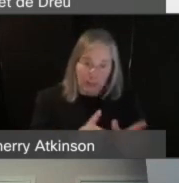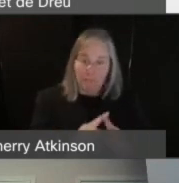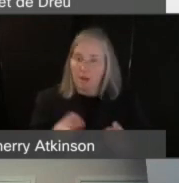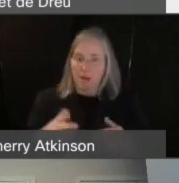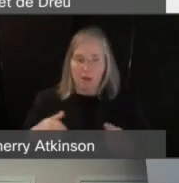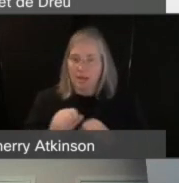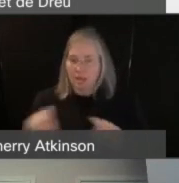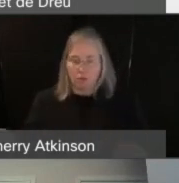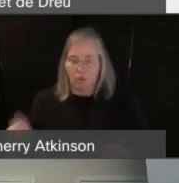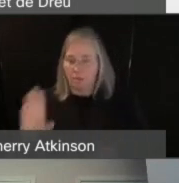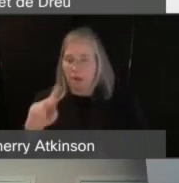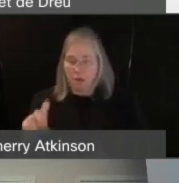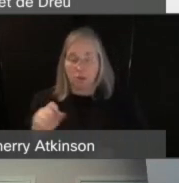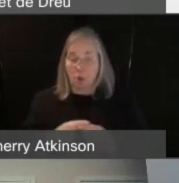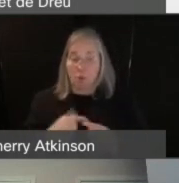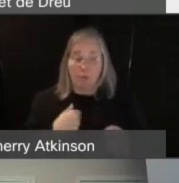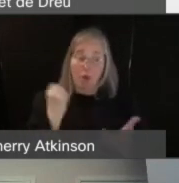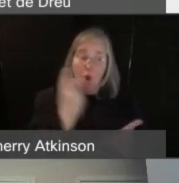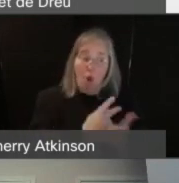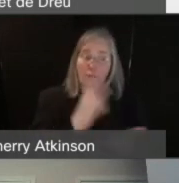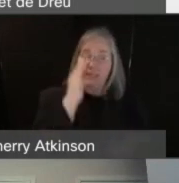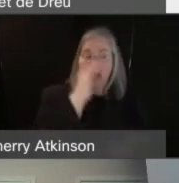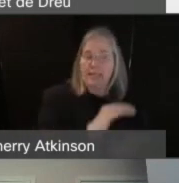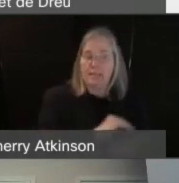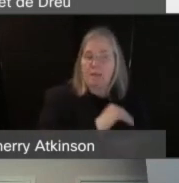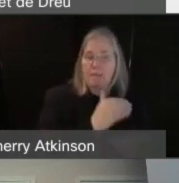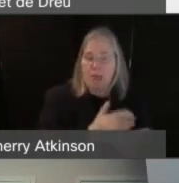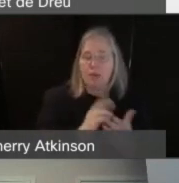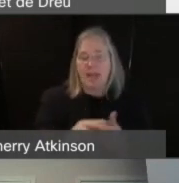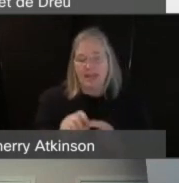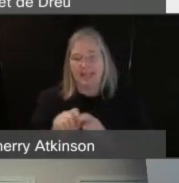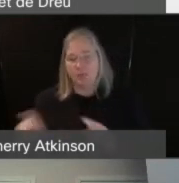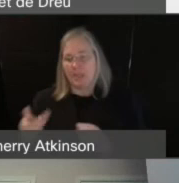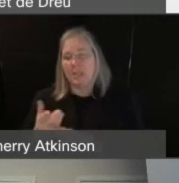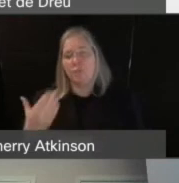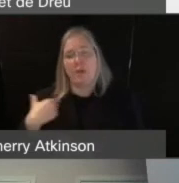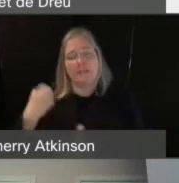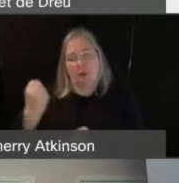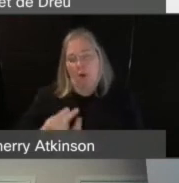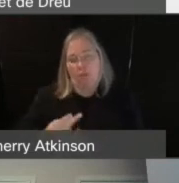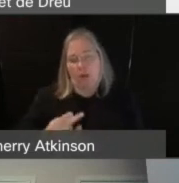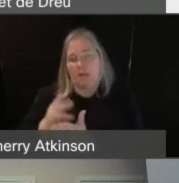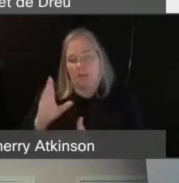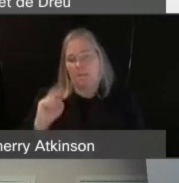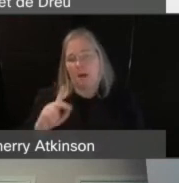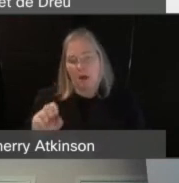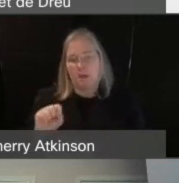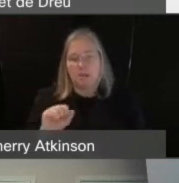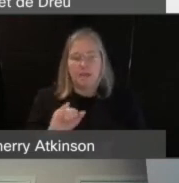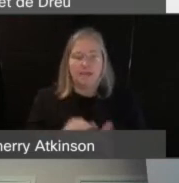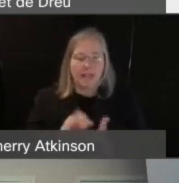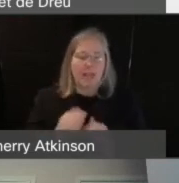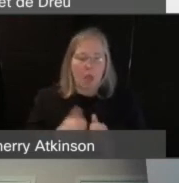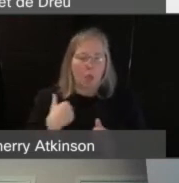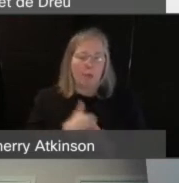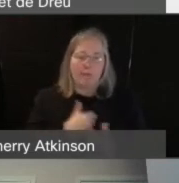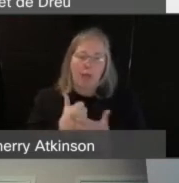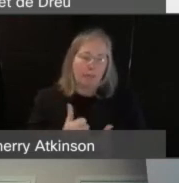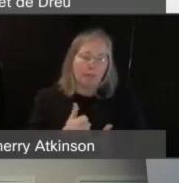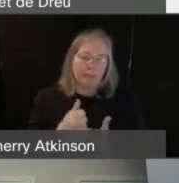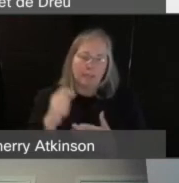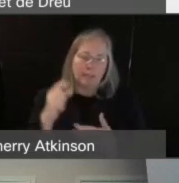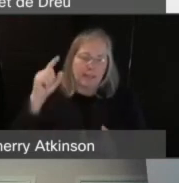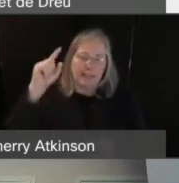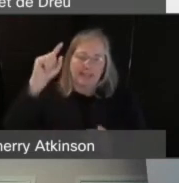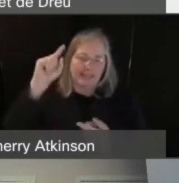and issuing the previous authorized bonds. So that's how we've helped decrease the